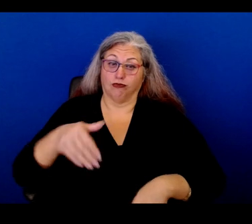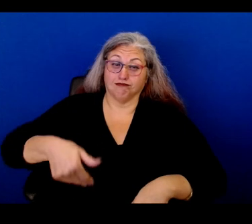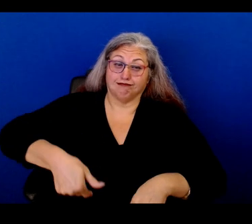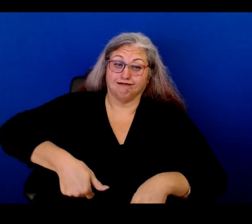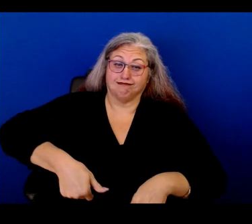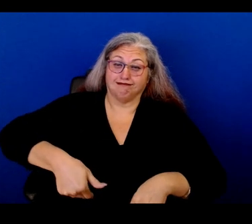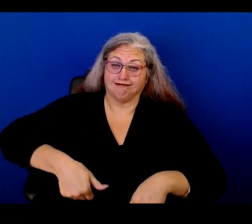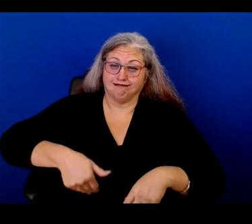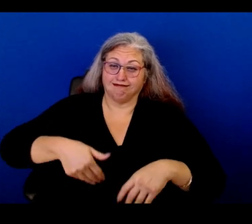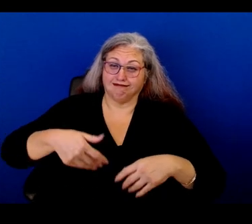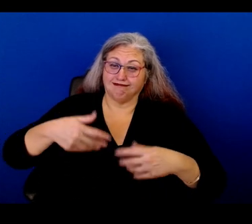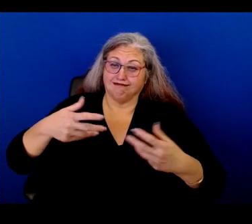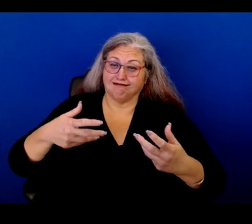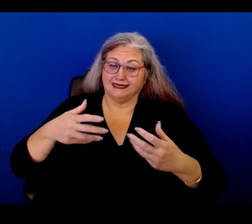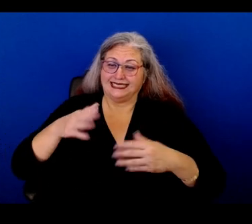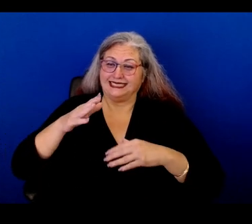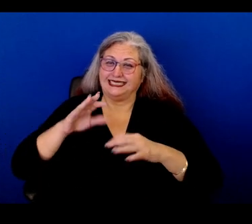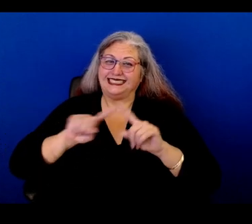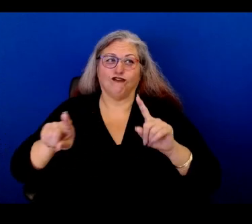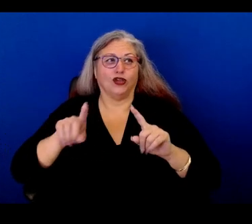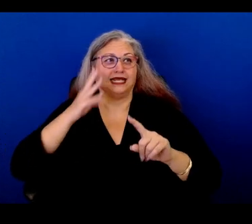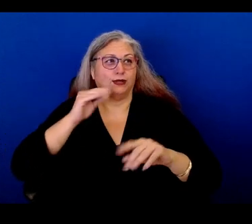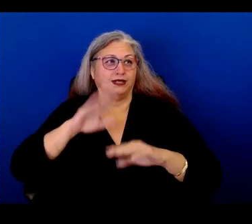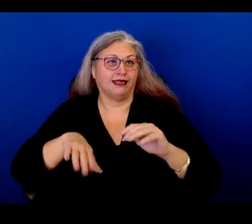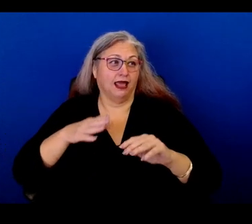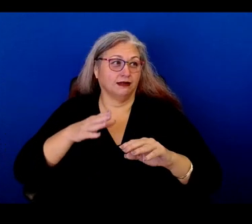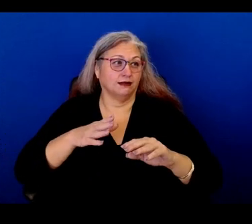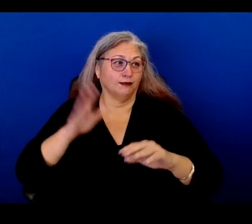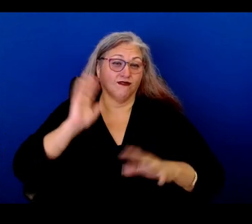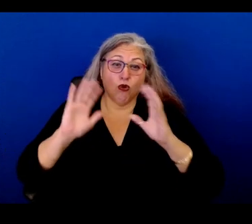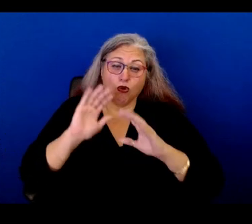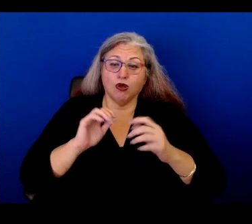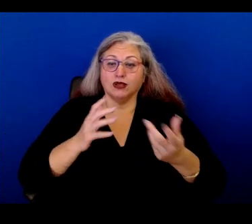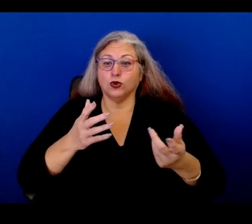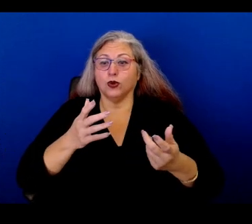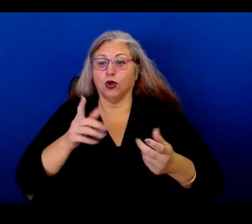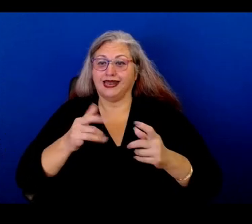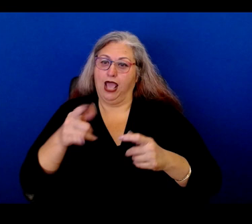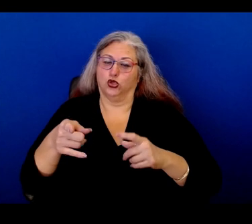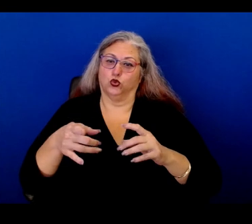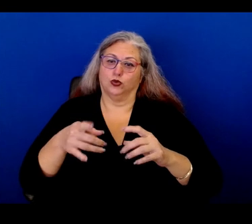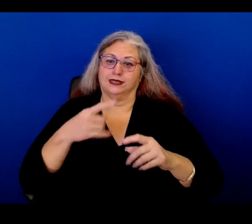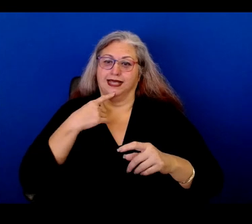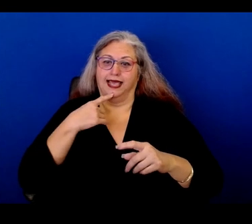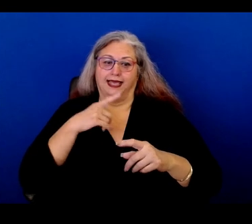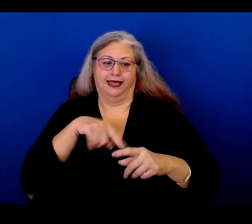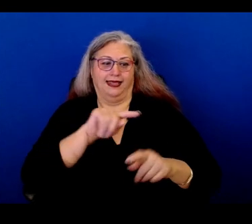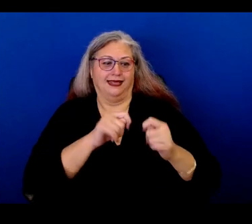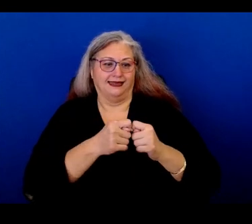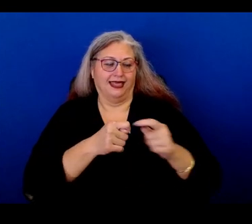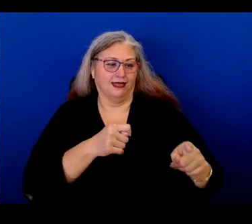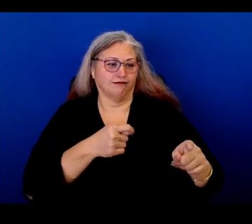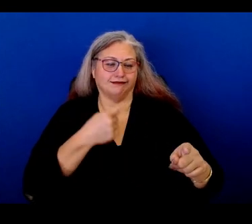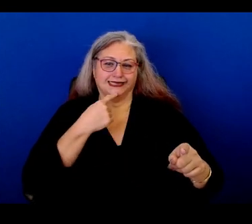was a different sort of intuition, a different feeling that you were having. And then, you know, as you're saying, your team